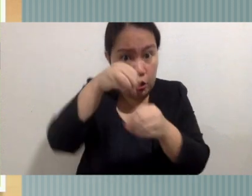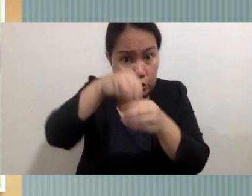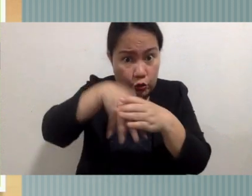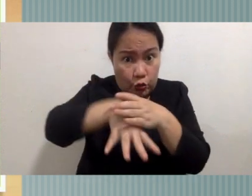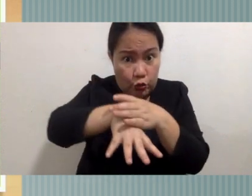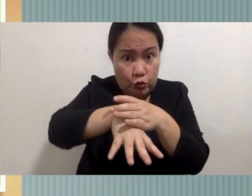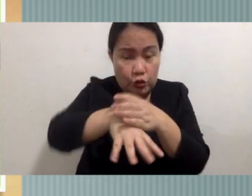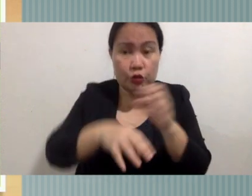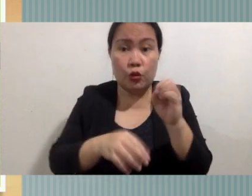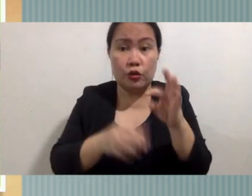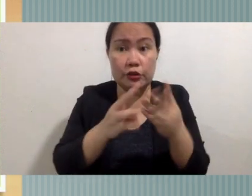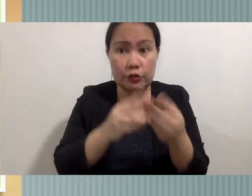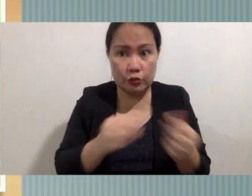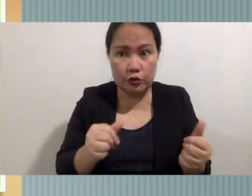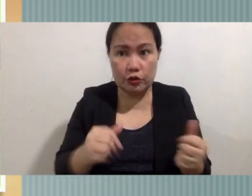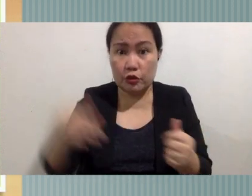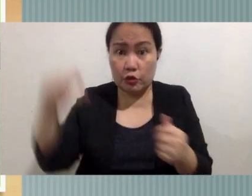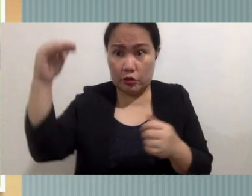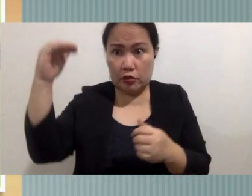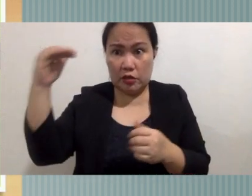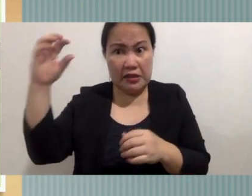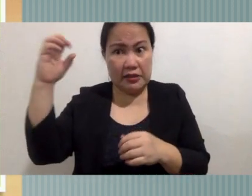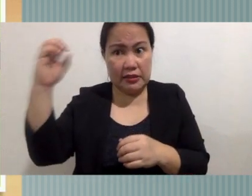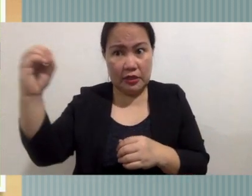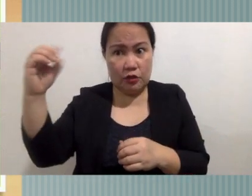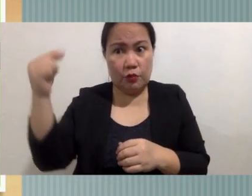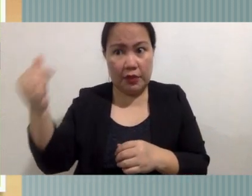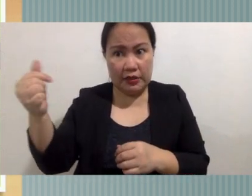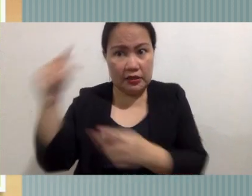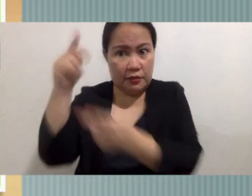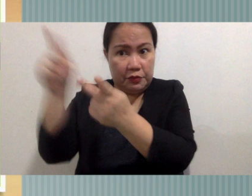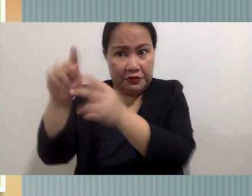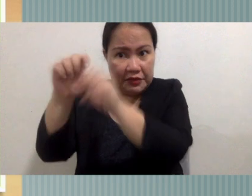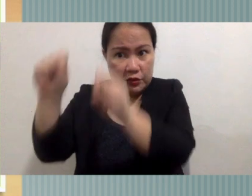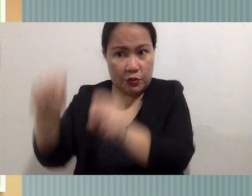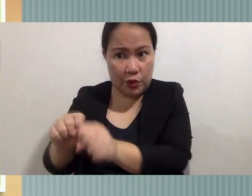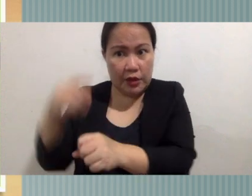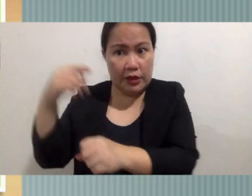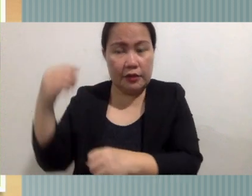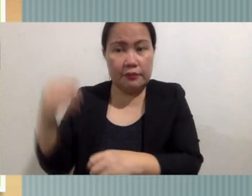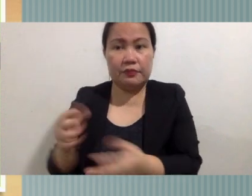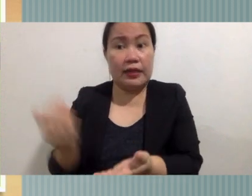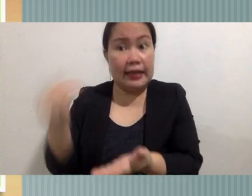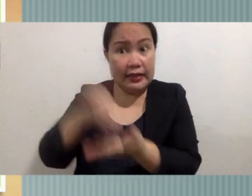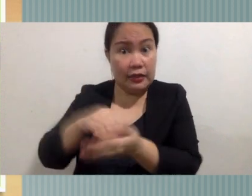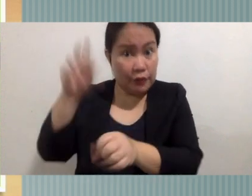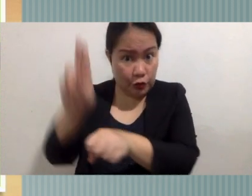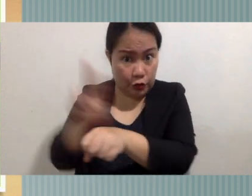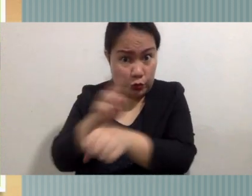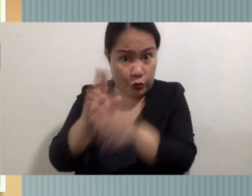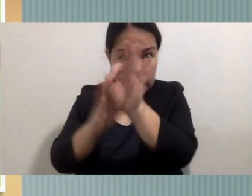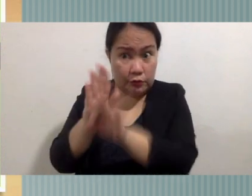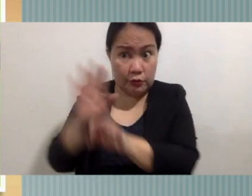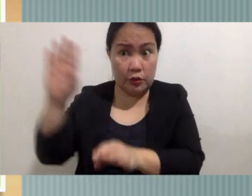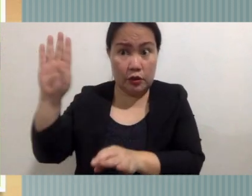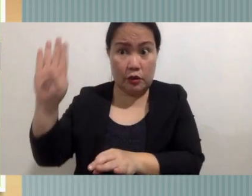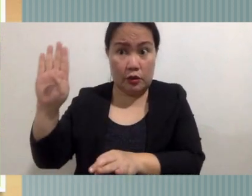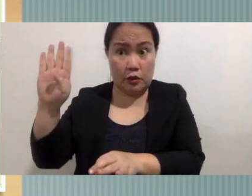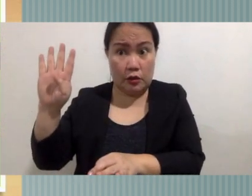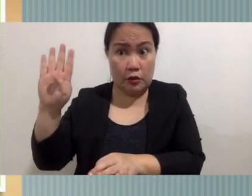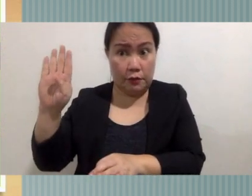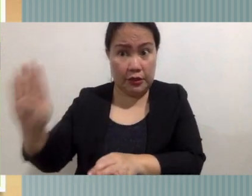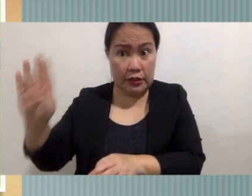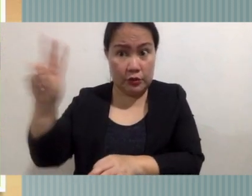tatandaan natin. So, itong mga to, kapag ginamit mo ang discriminant, uulitin ko, at ito